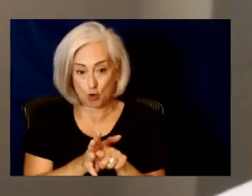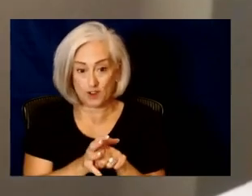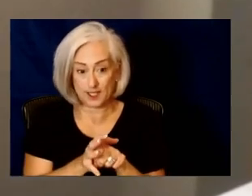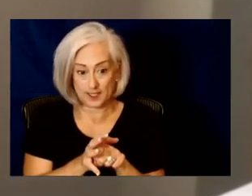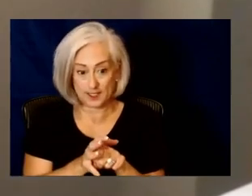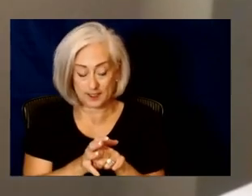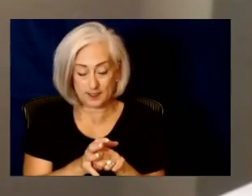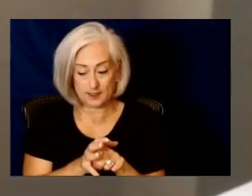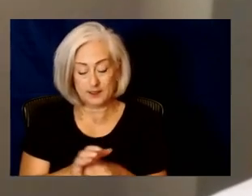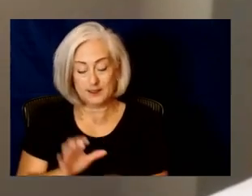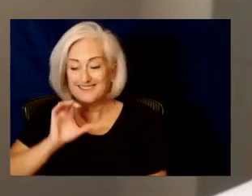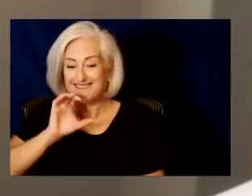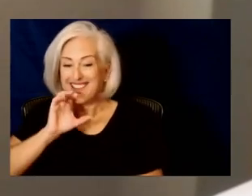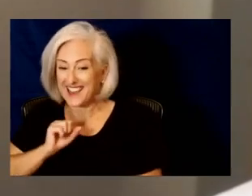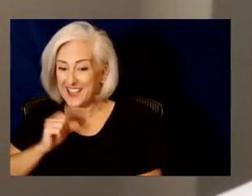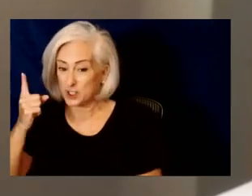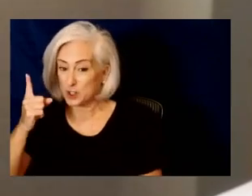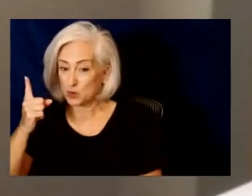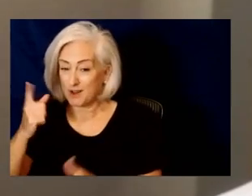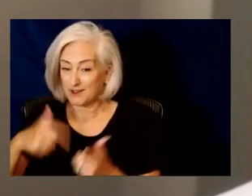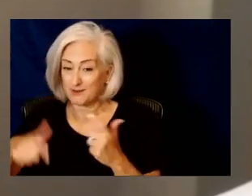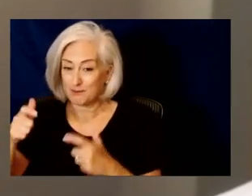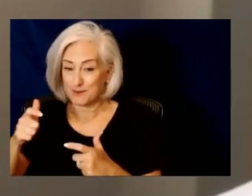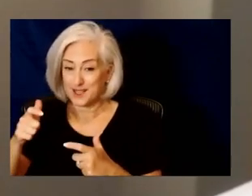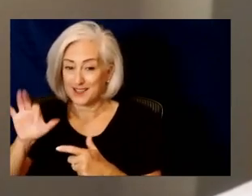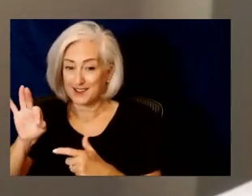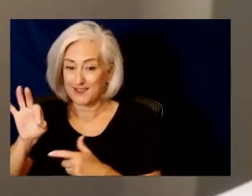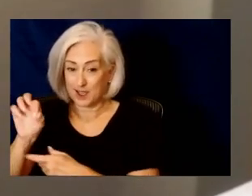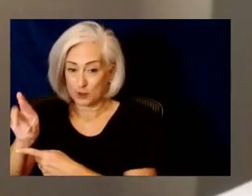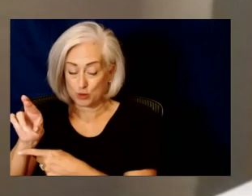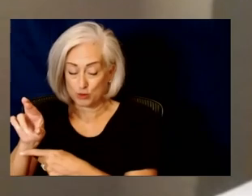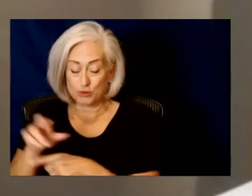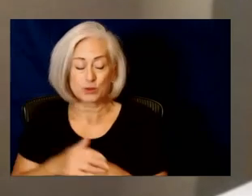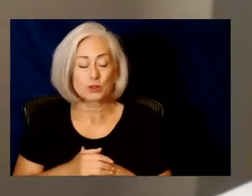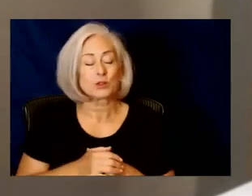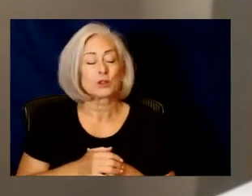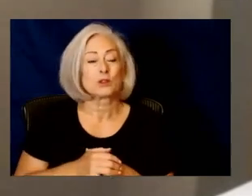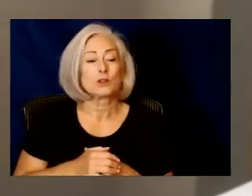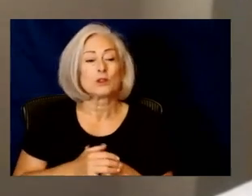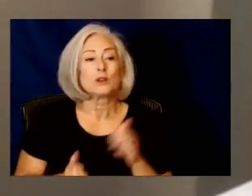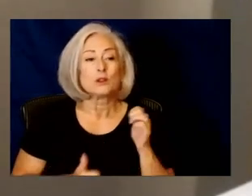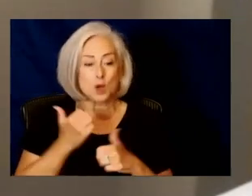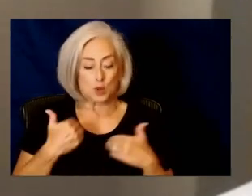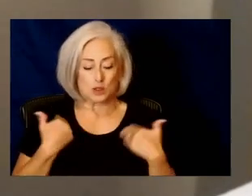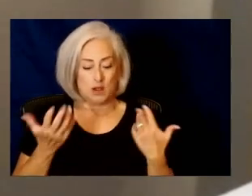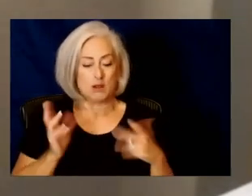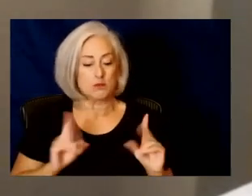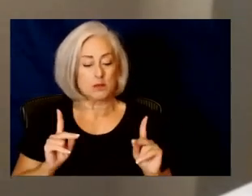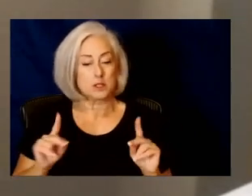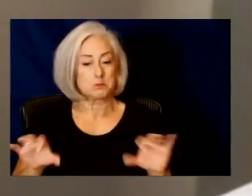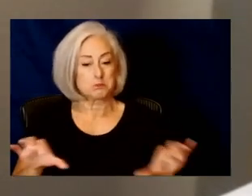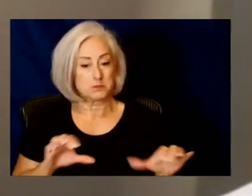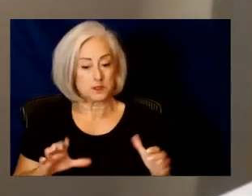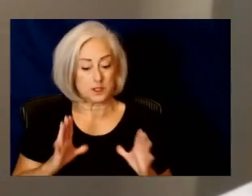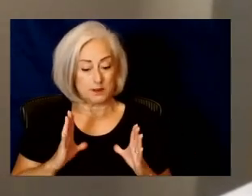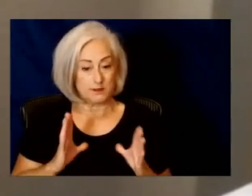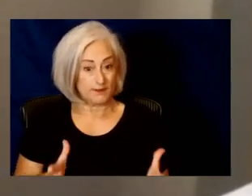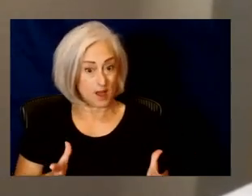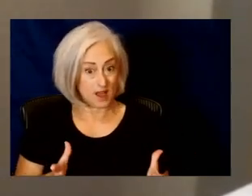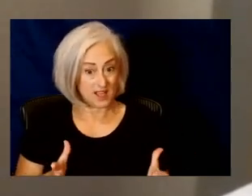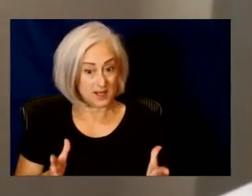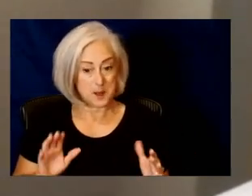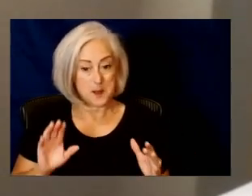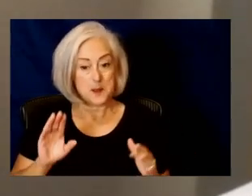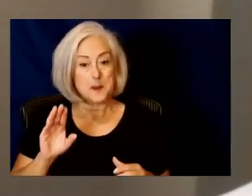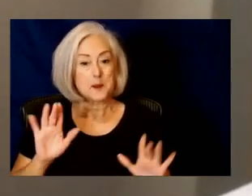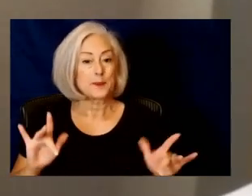a predominant one. You know, so the majority of people have fared well, fortunately, have had mild symptoms. And of course, we've